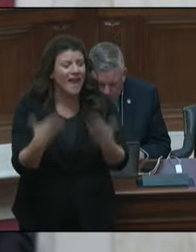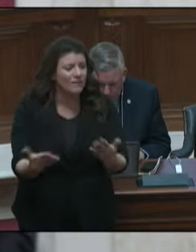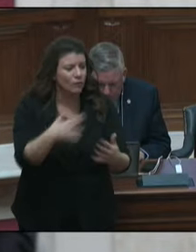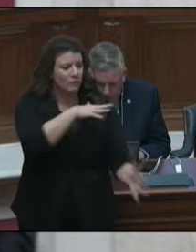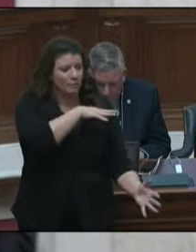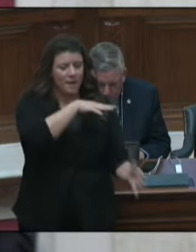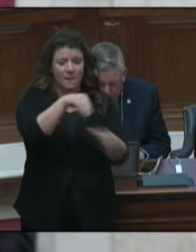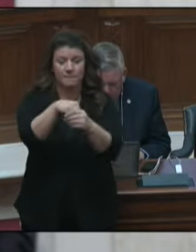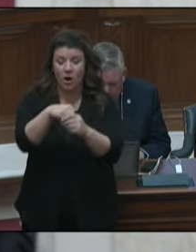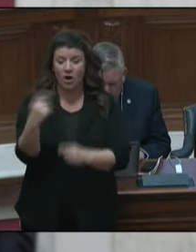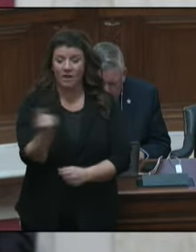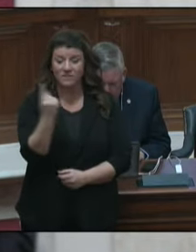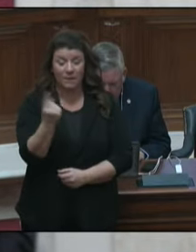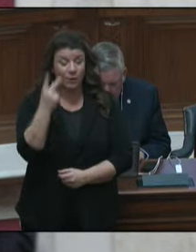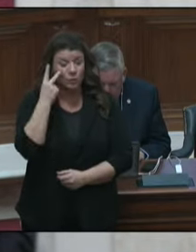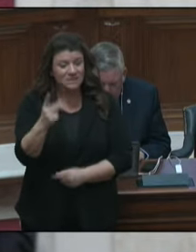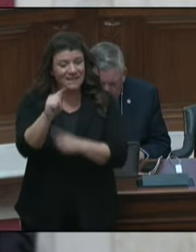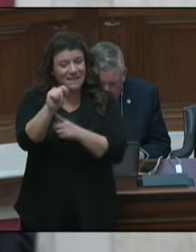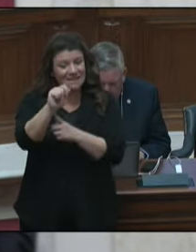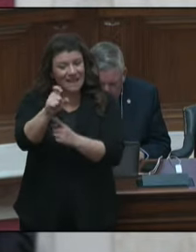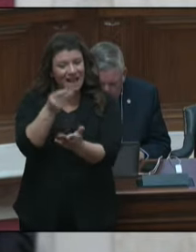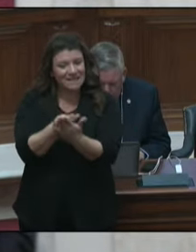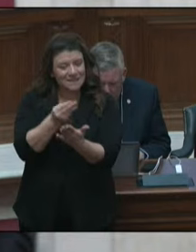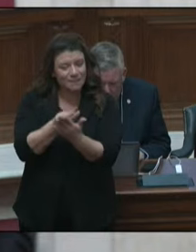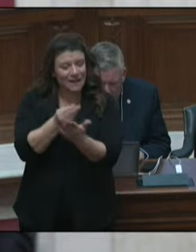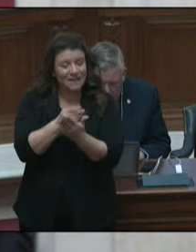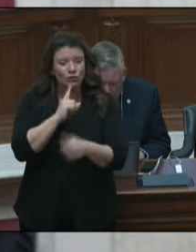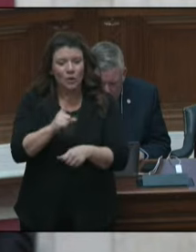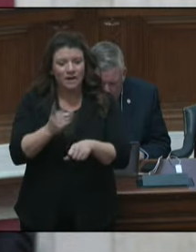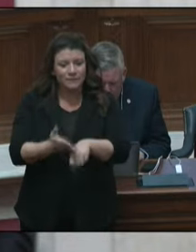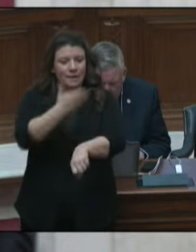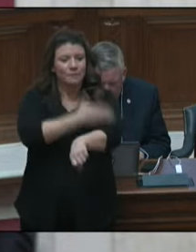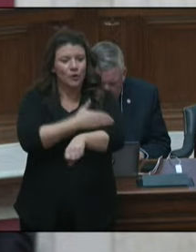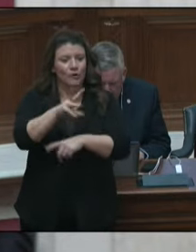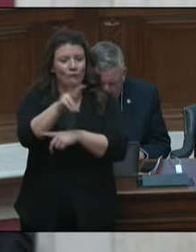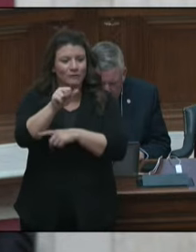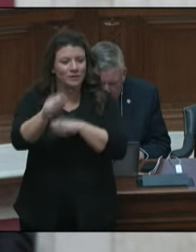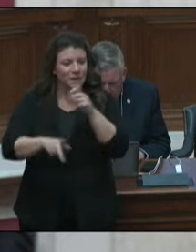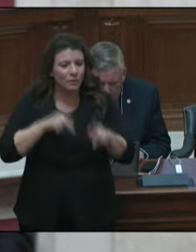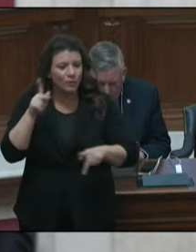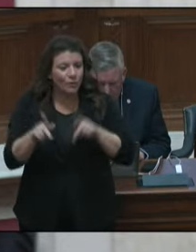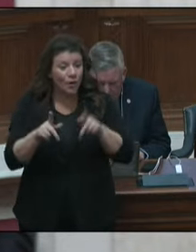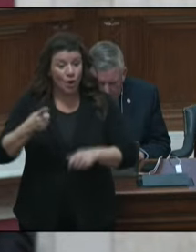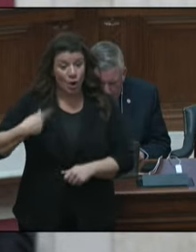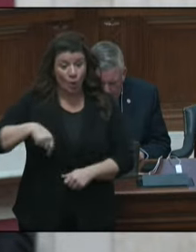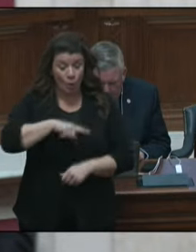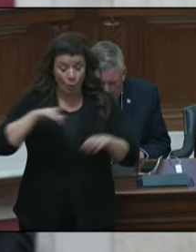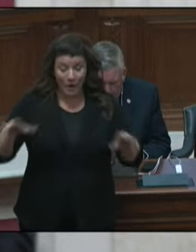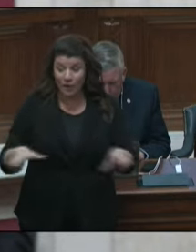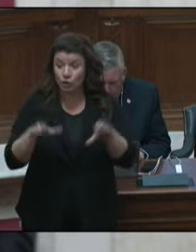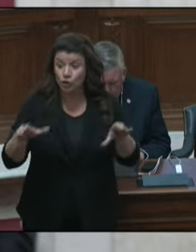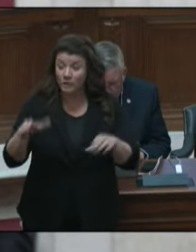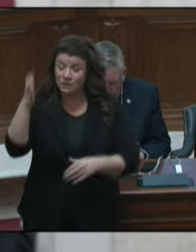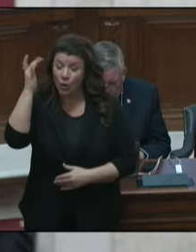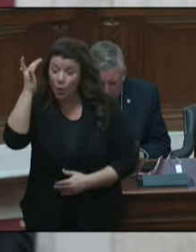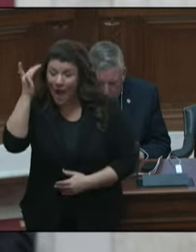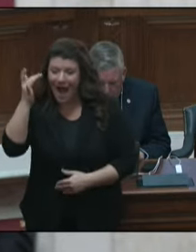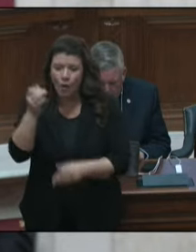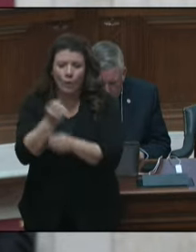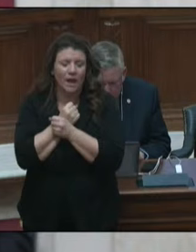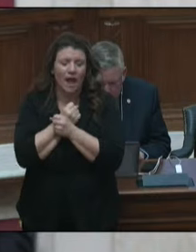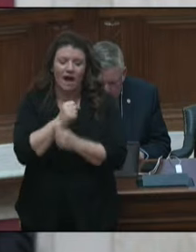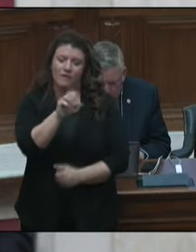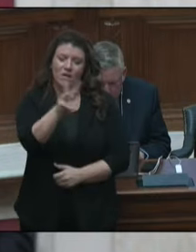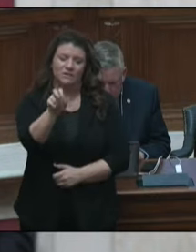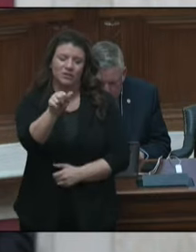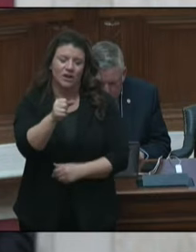this, to see tax dollars going to the betterment of West Virginians. We do this because we love West Virginia and